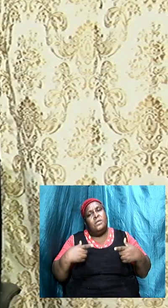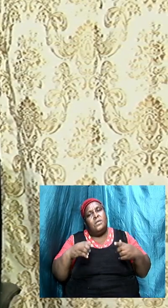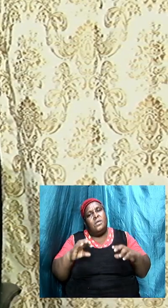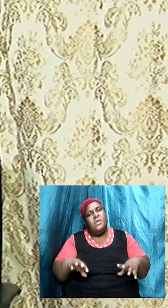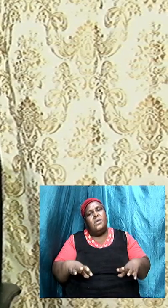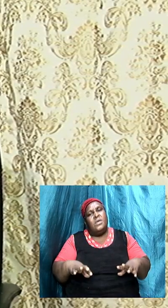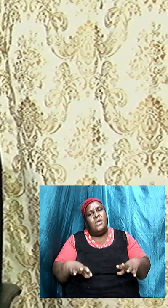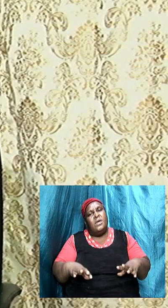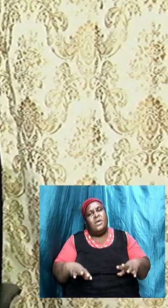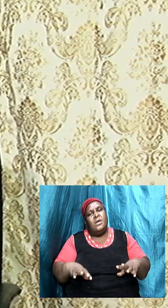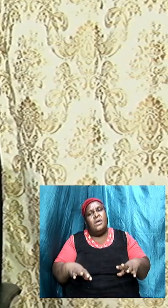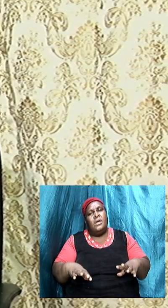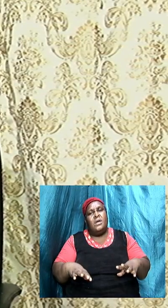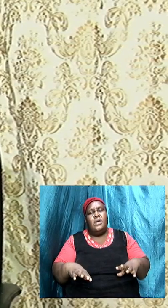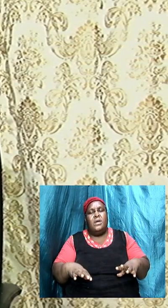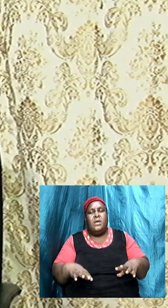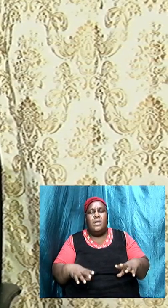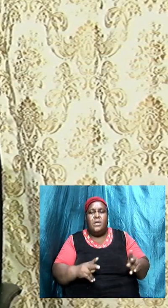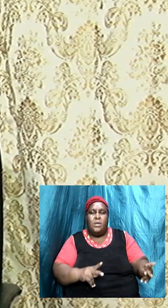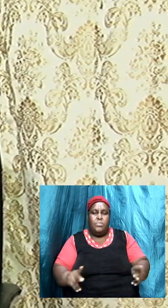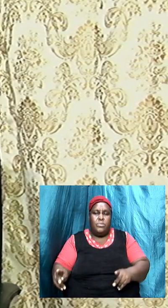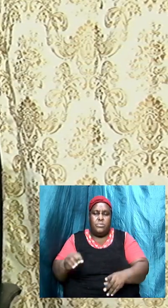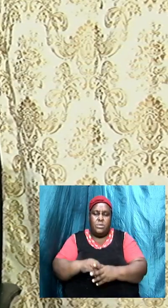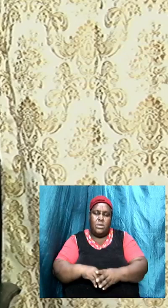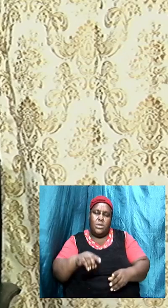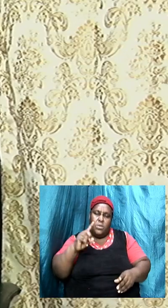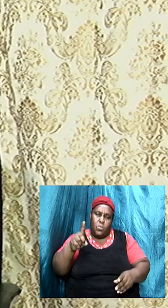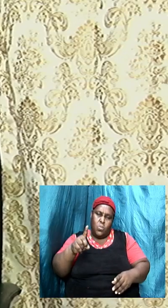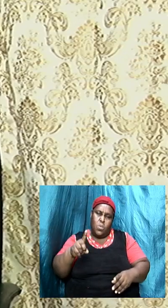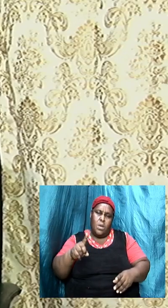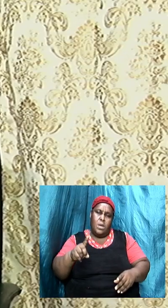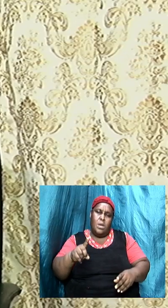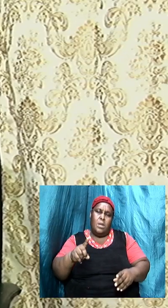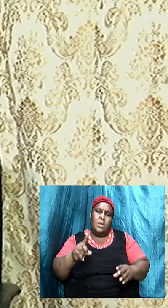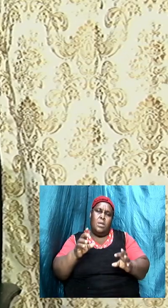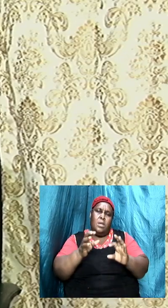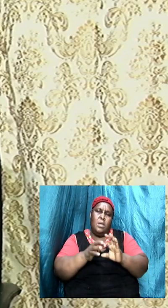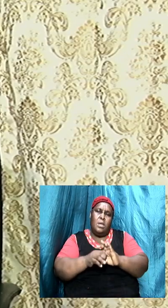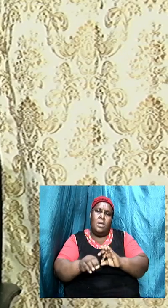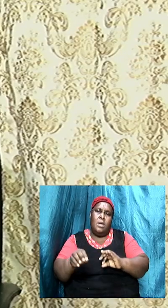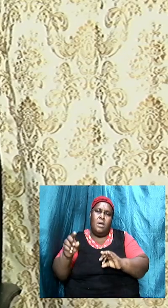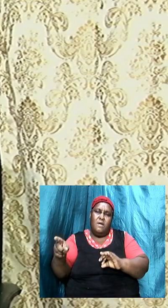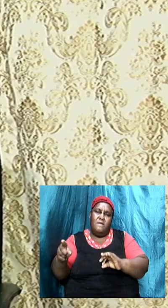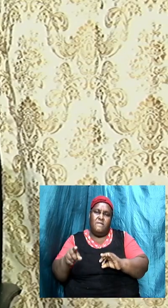in one of these categories. It can be